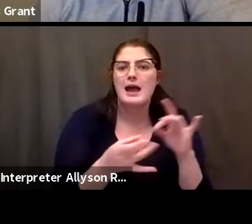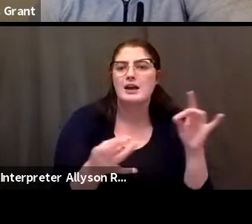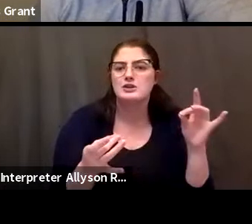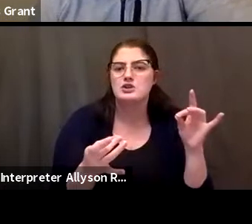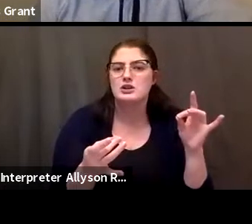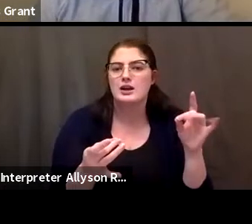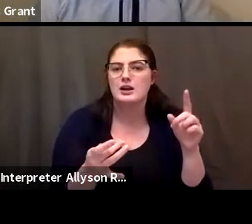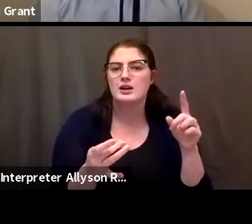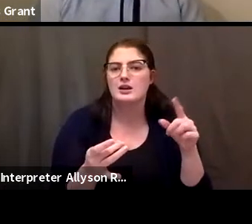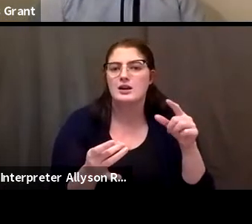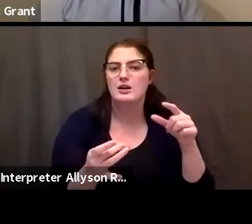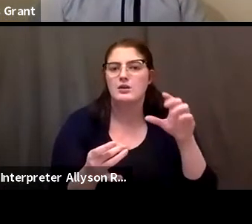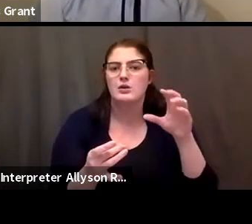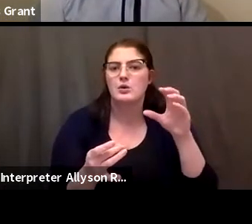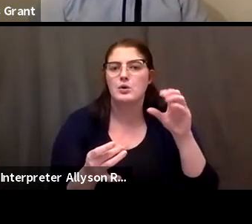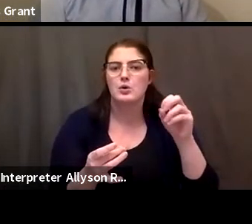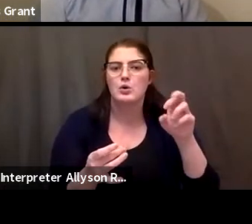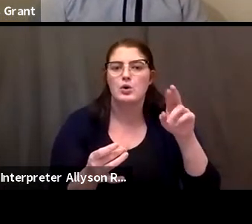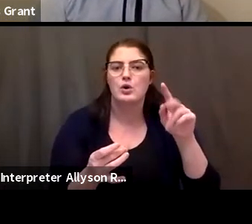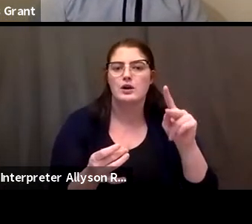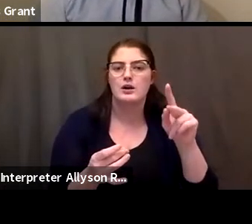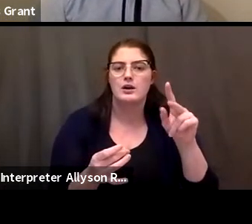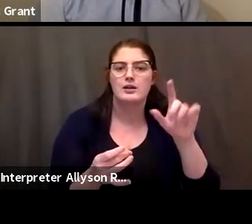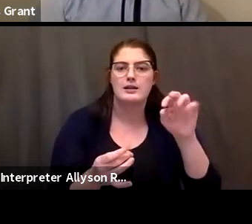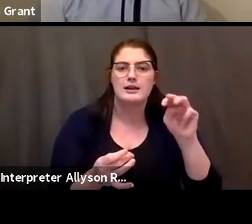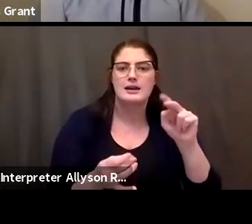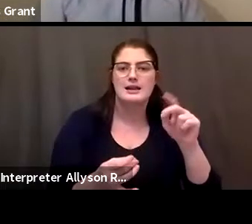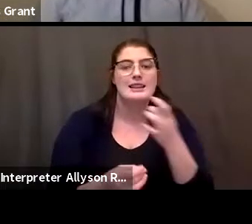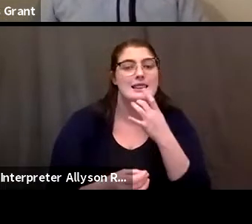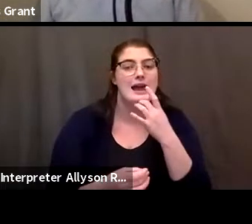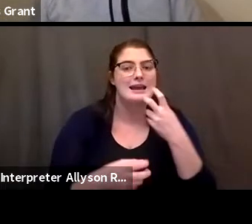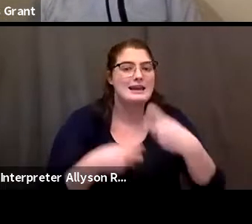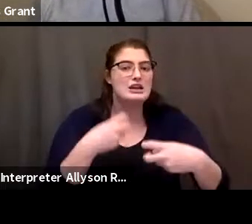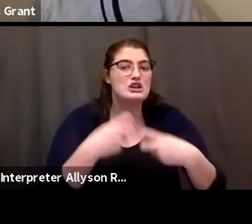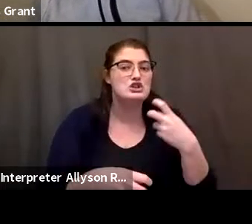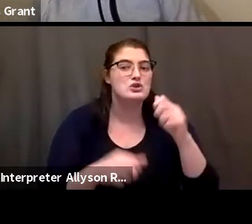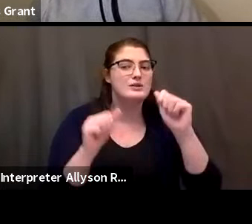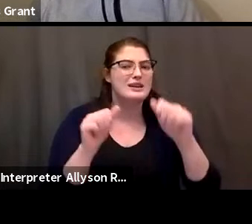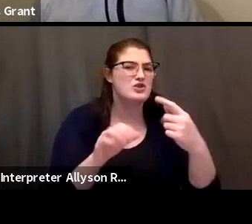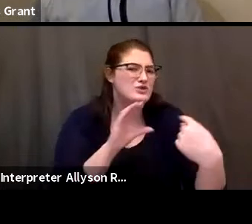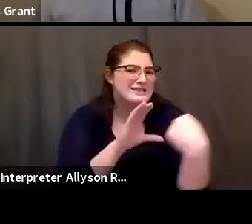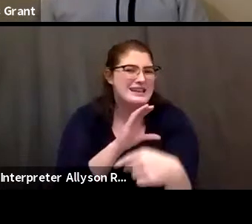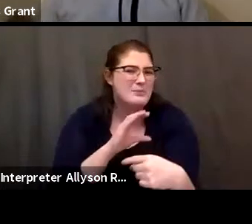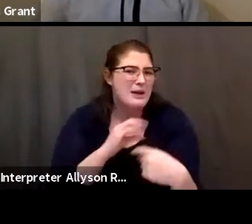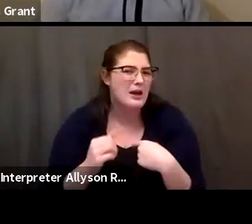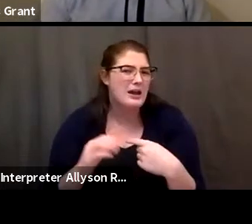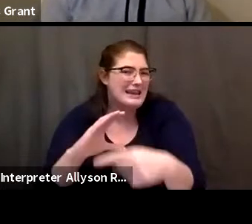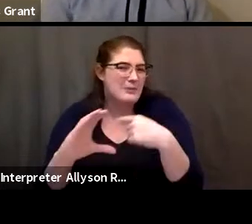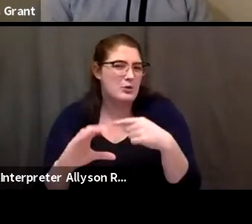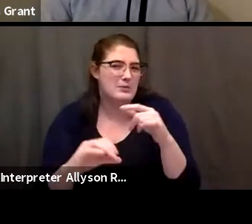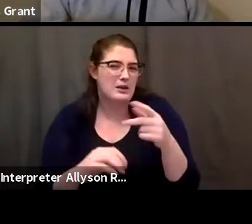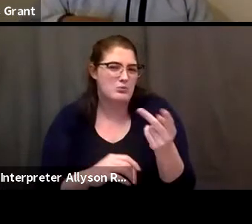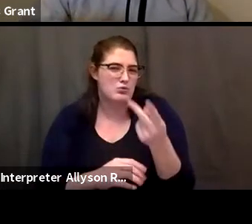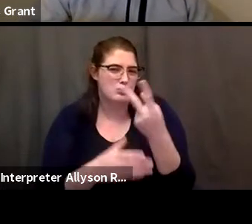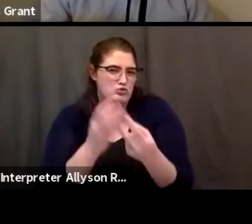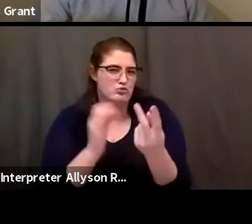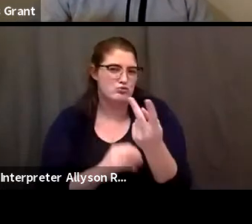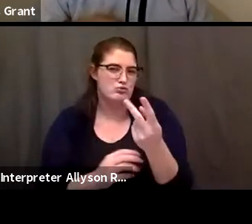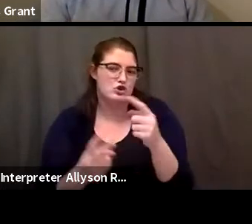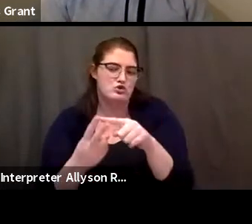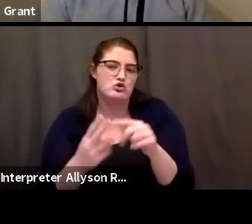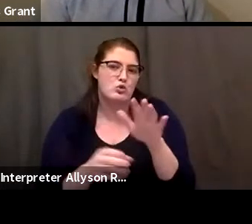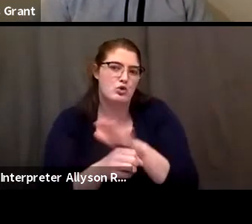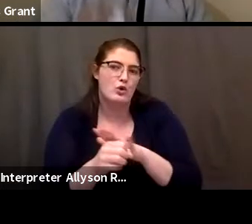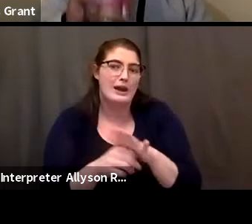the Corcoran light issue and Mount Olive, if you could just shoot me an email of those locations, I can see what I can do